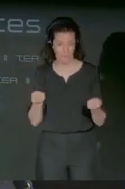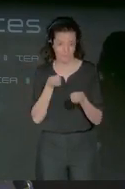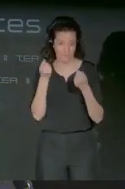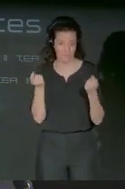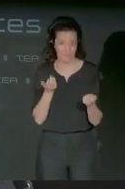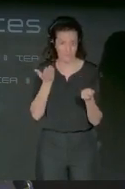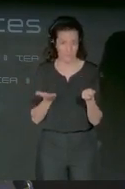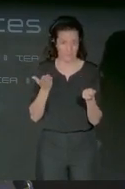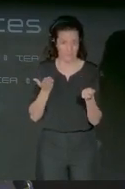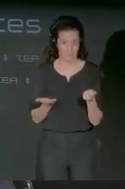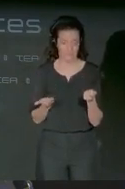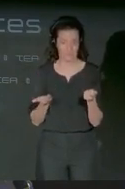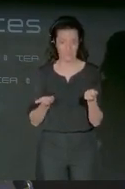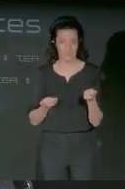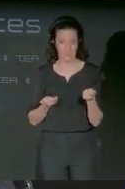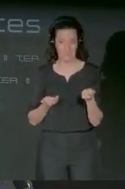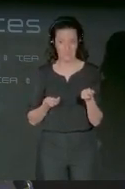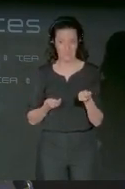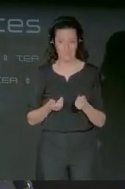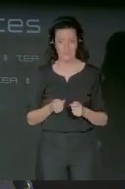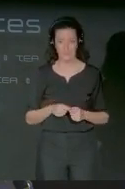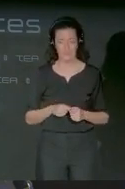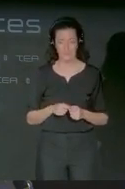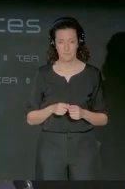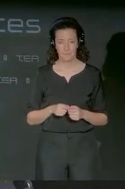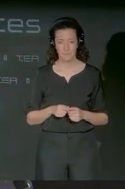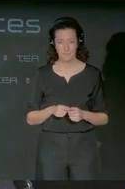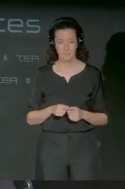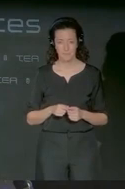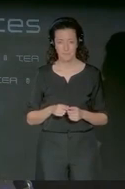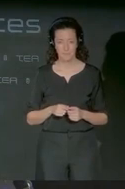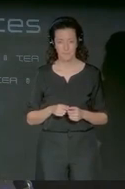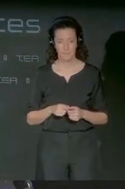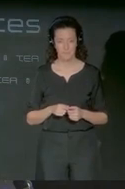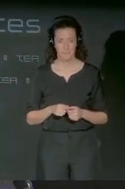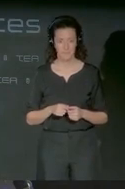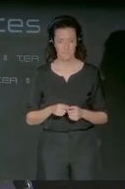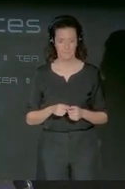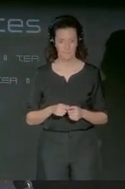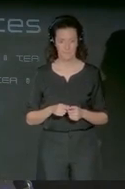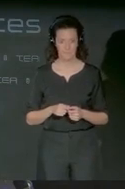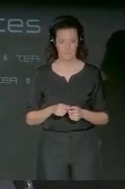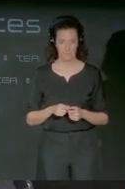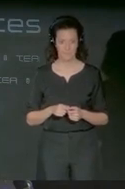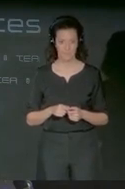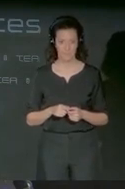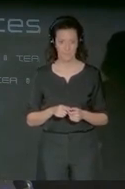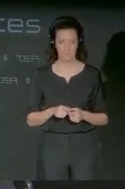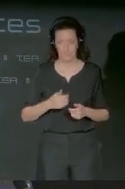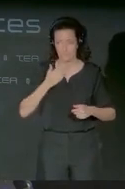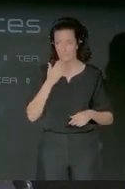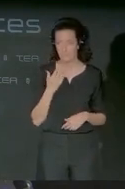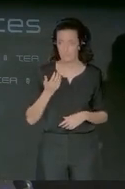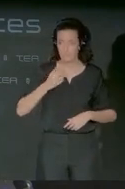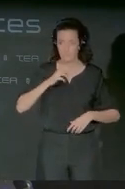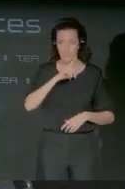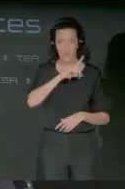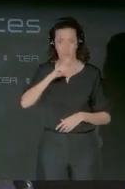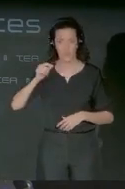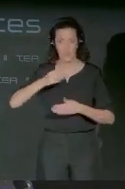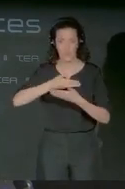games can be 100 million euros. And that kind of sums to invest in the cultural productions is something that on member state